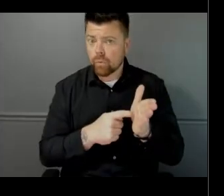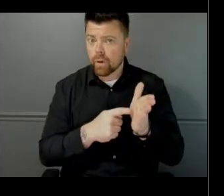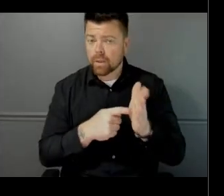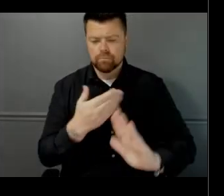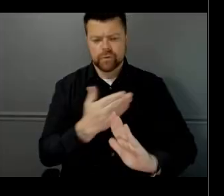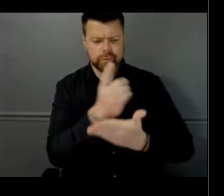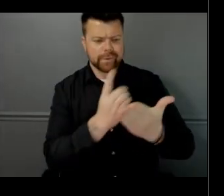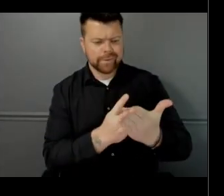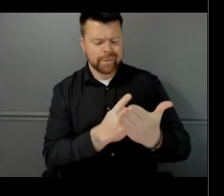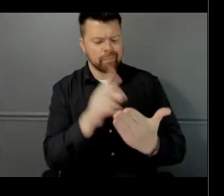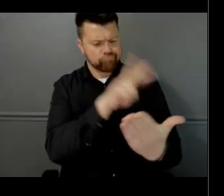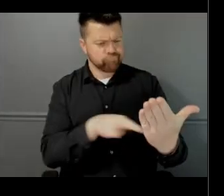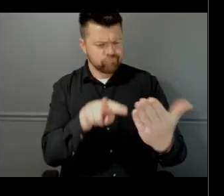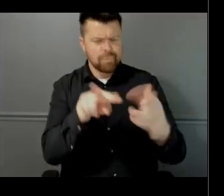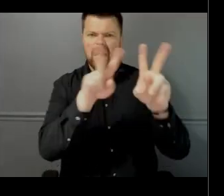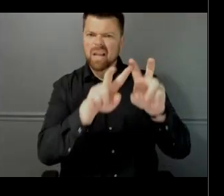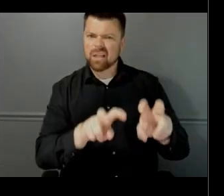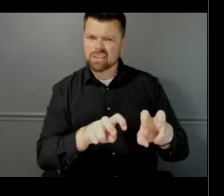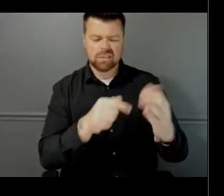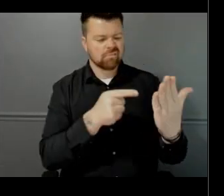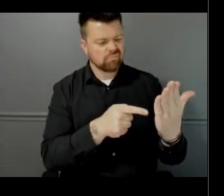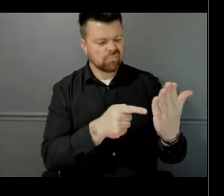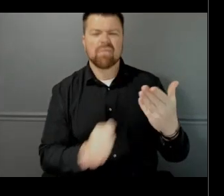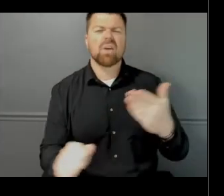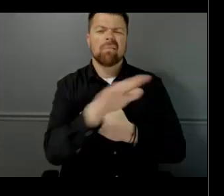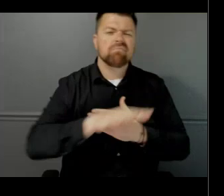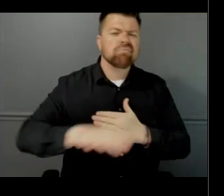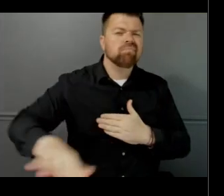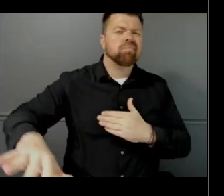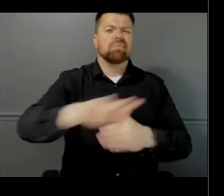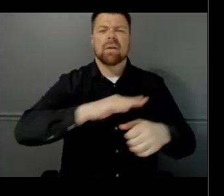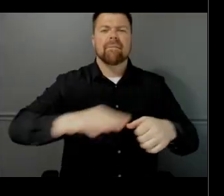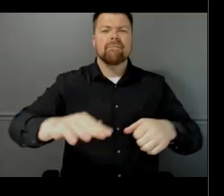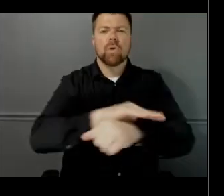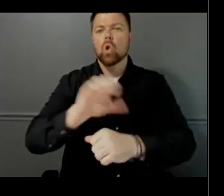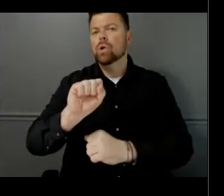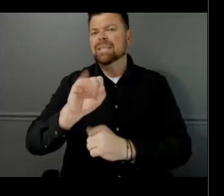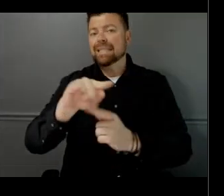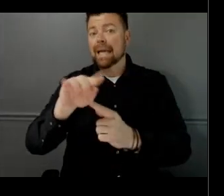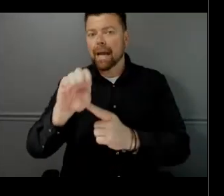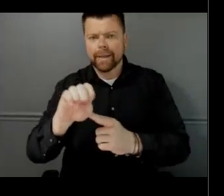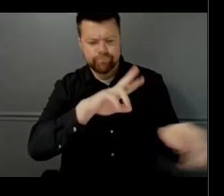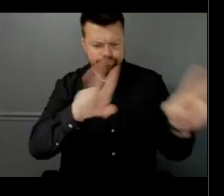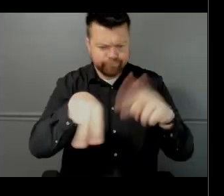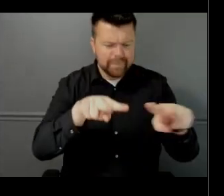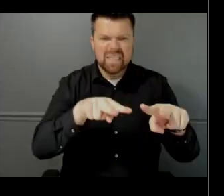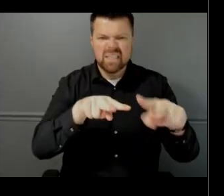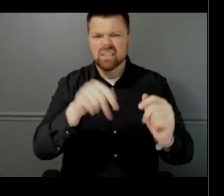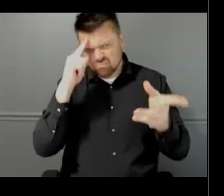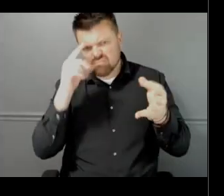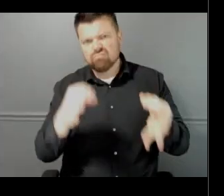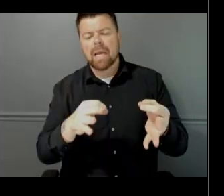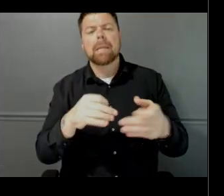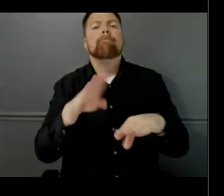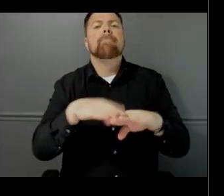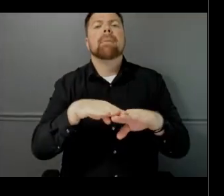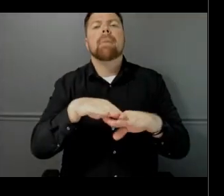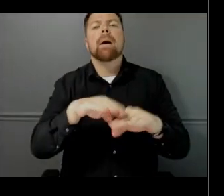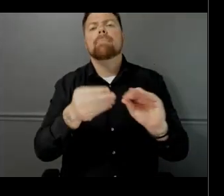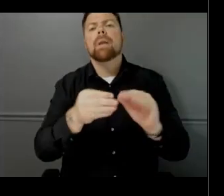pre-design analysis of the entire site to determine a minimum number of units